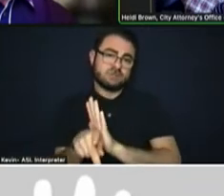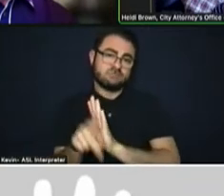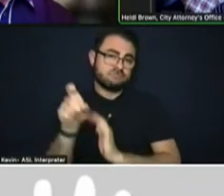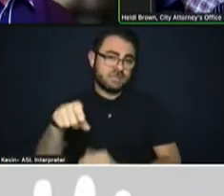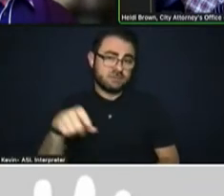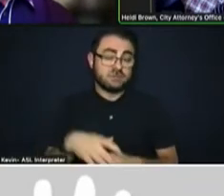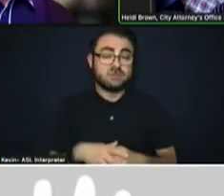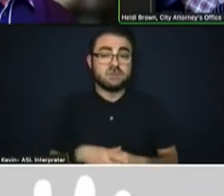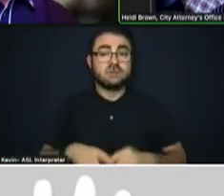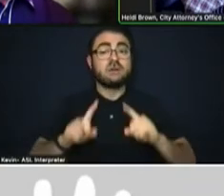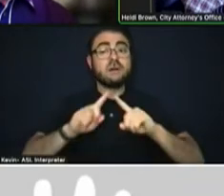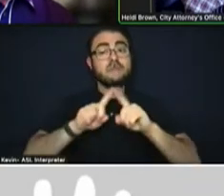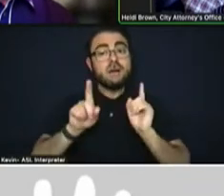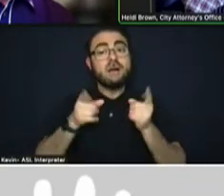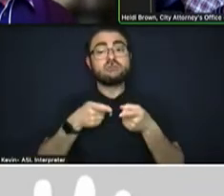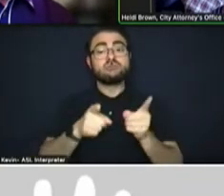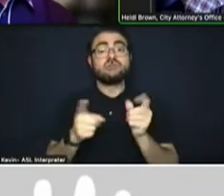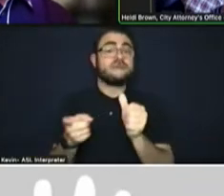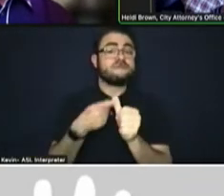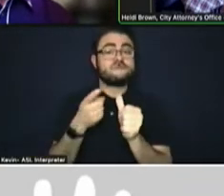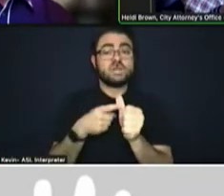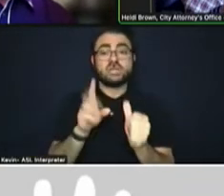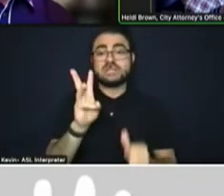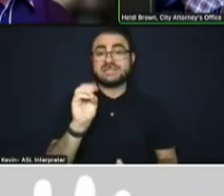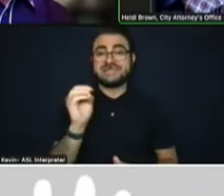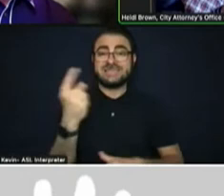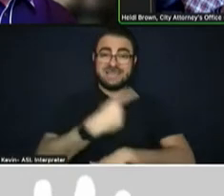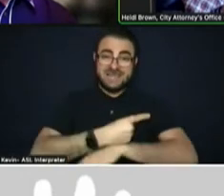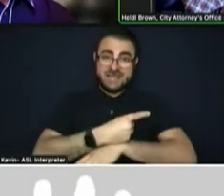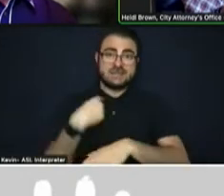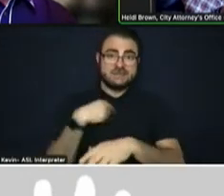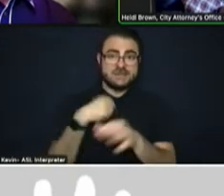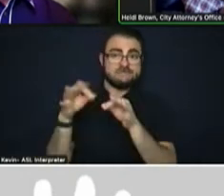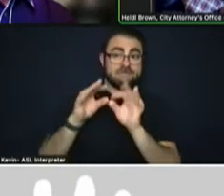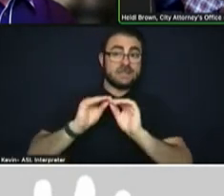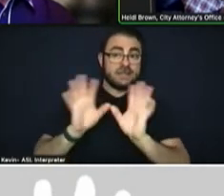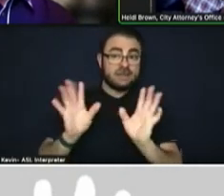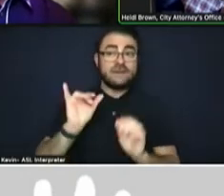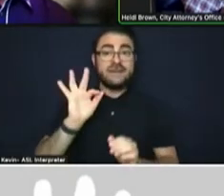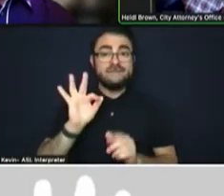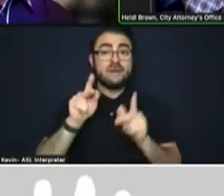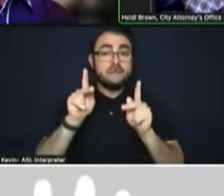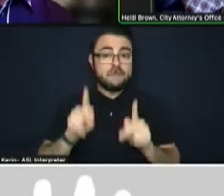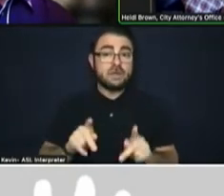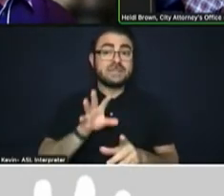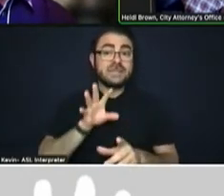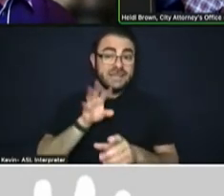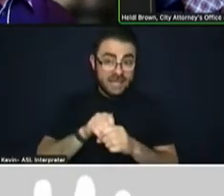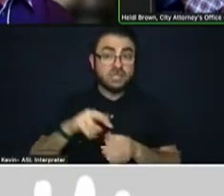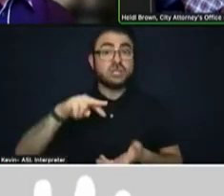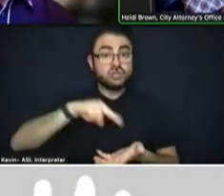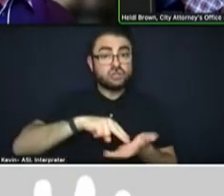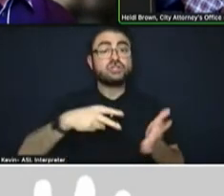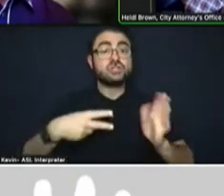made clear that during that first 60 days, if somebody is engaging in an intentional error and misconduct, they are subject